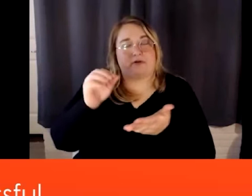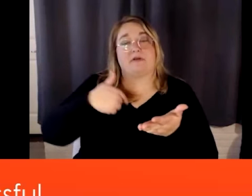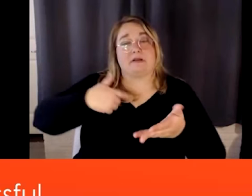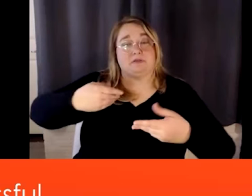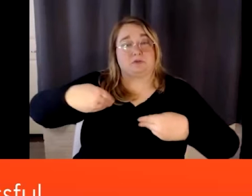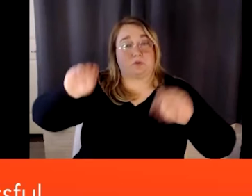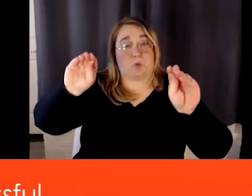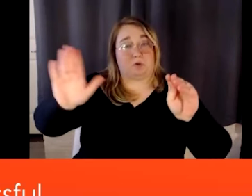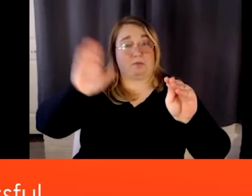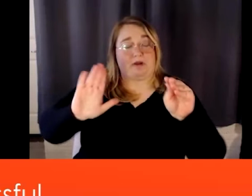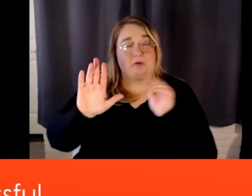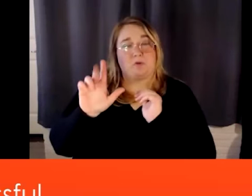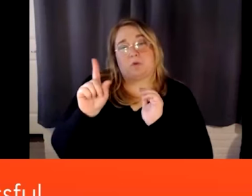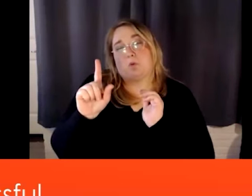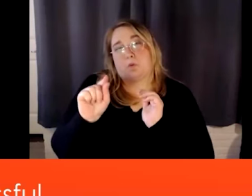2012.